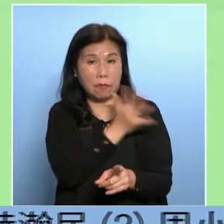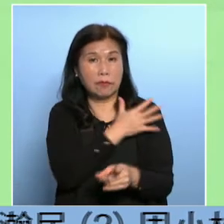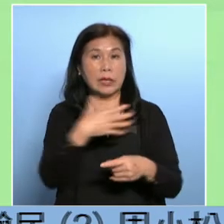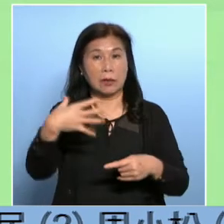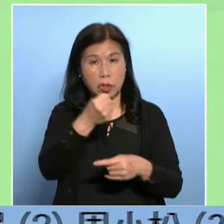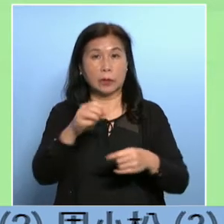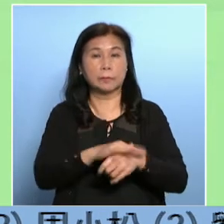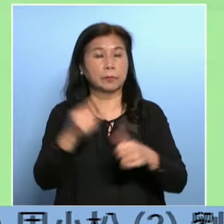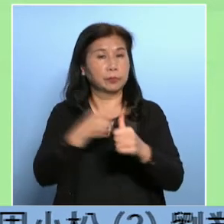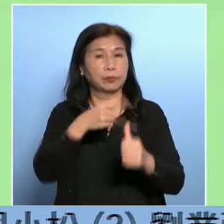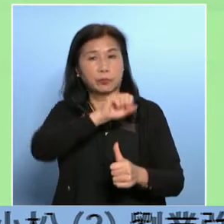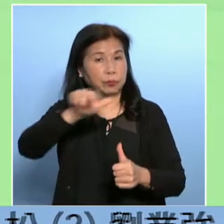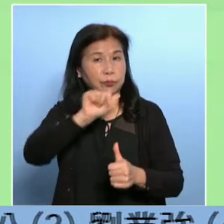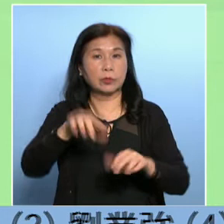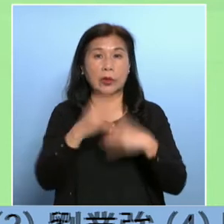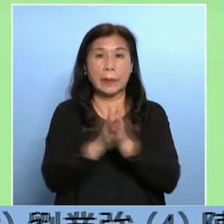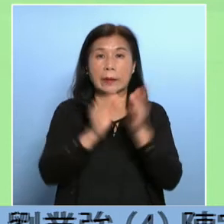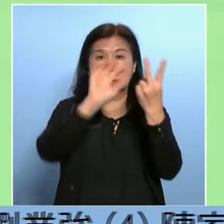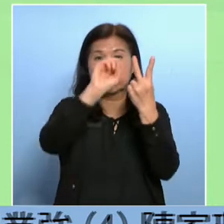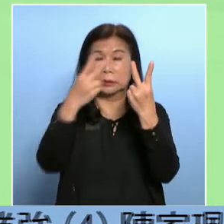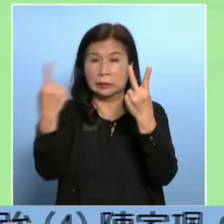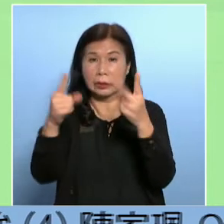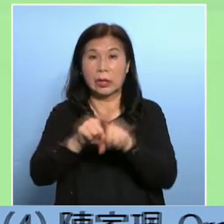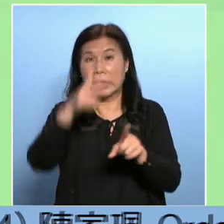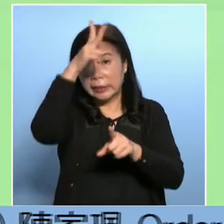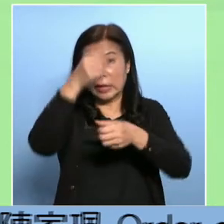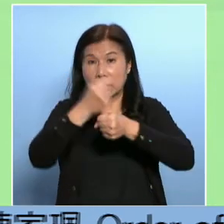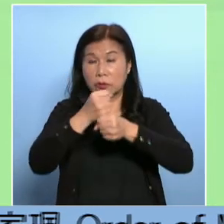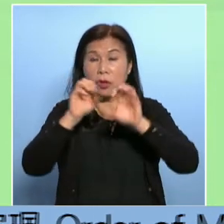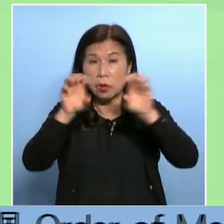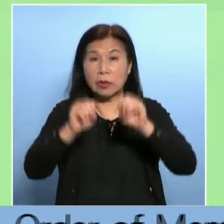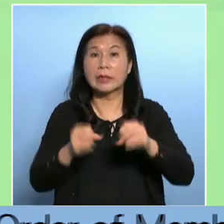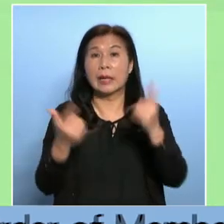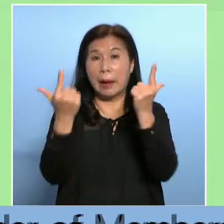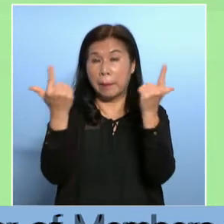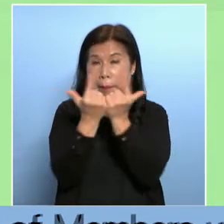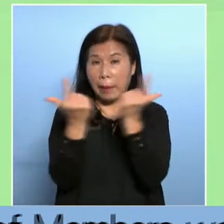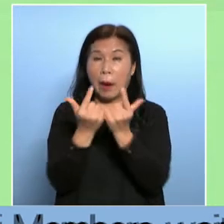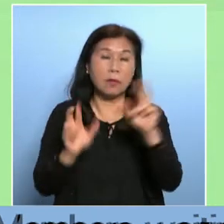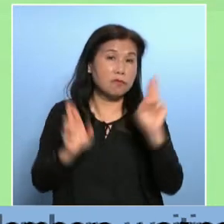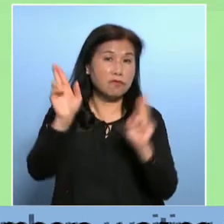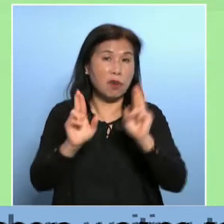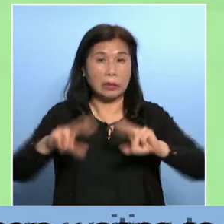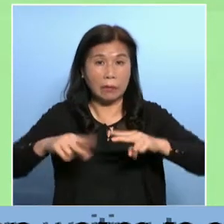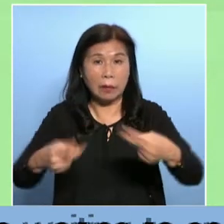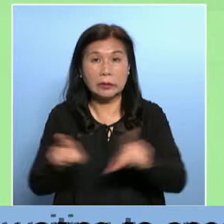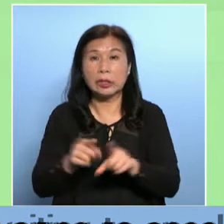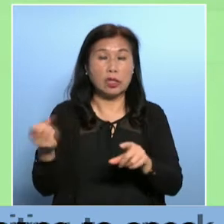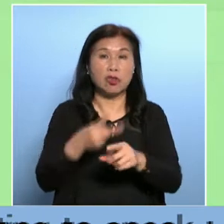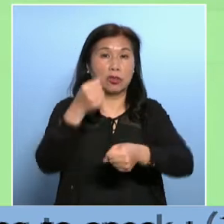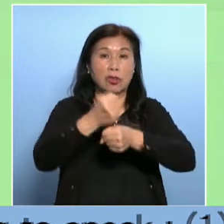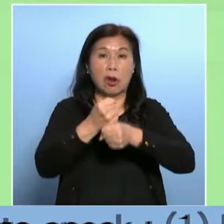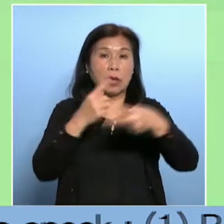creativity, Hong Kong is a leader in this front, especially in the Northern Metropolis strategy outlined in the